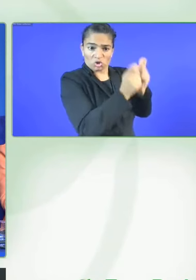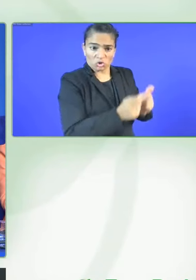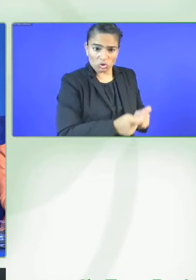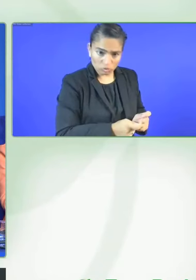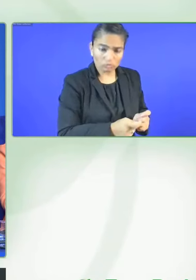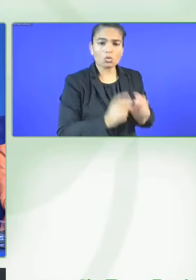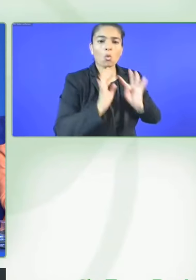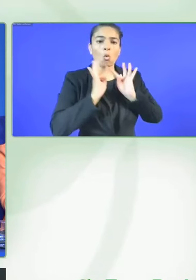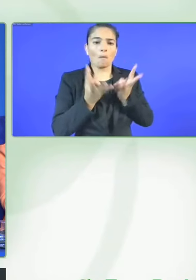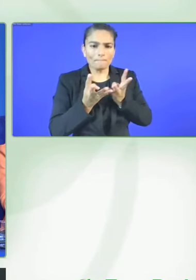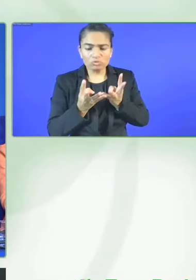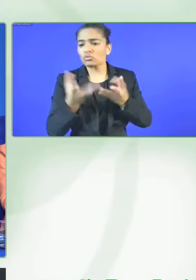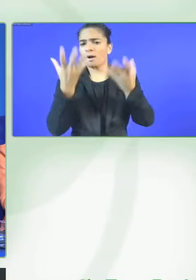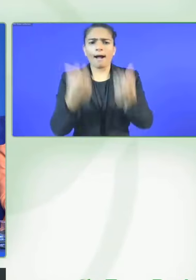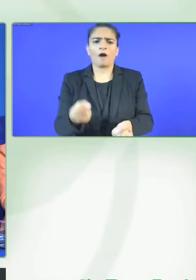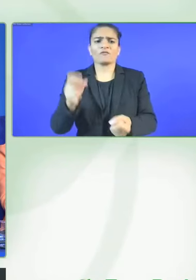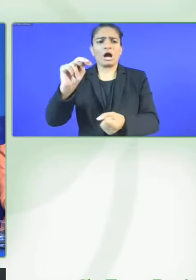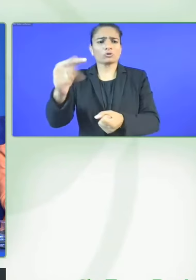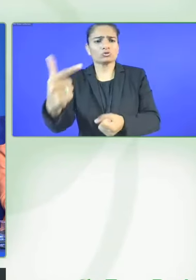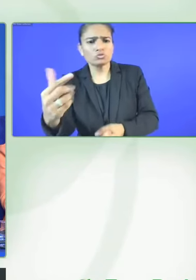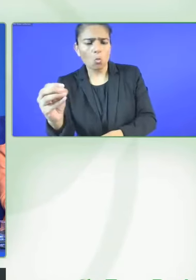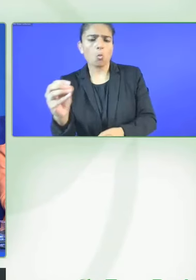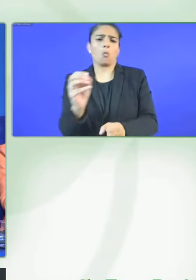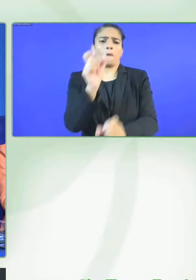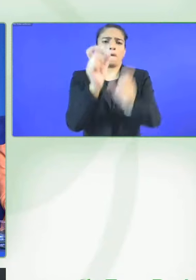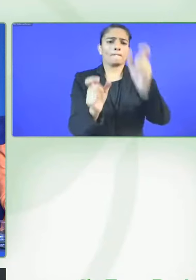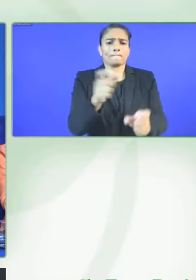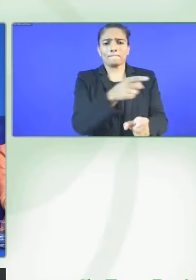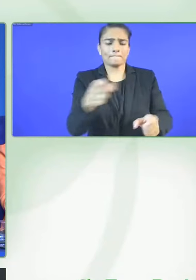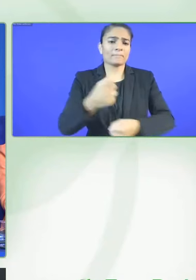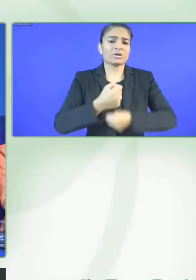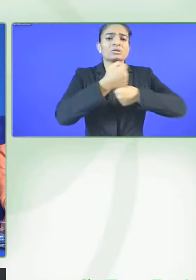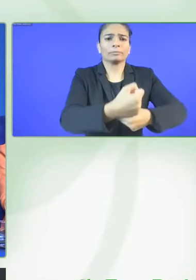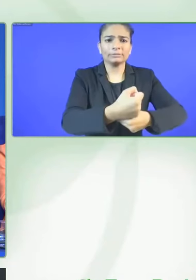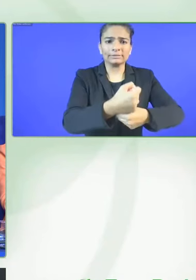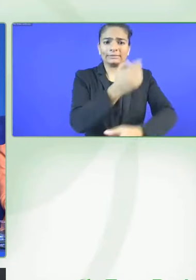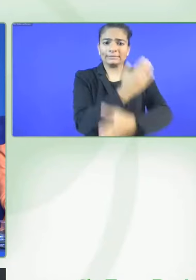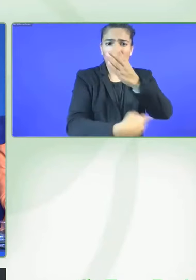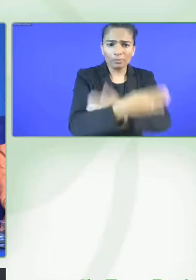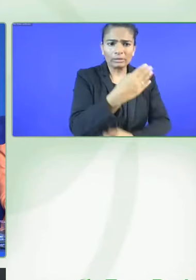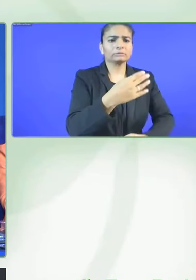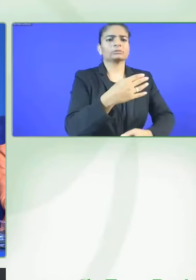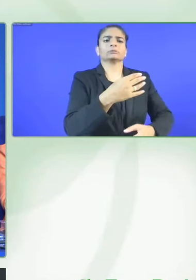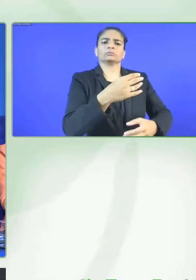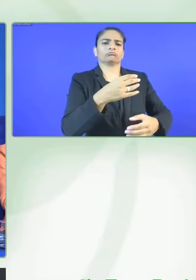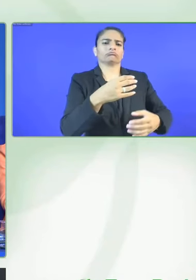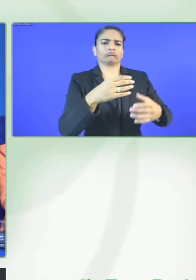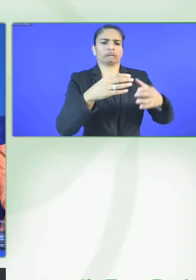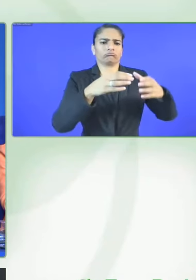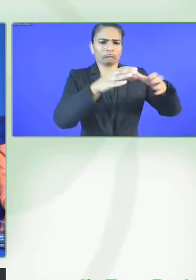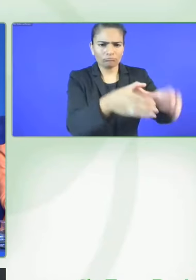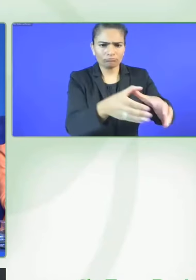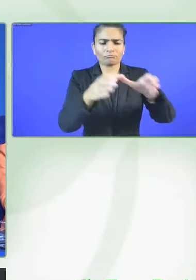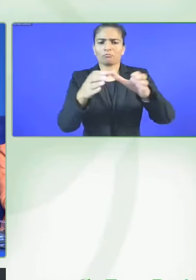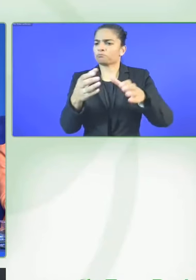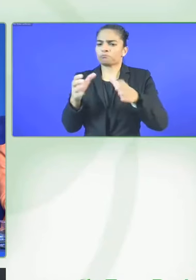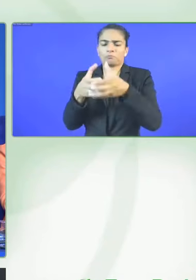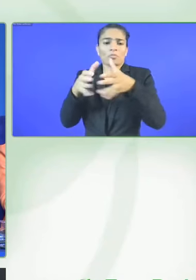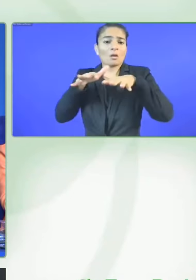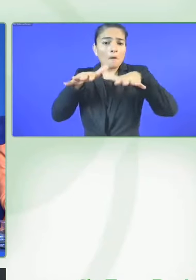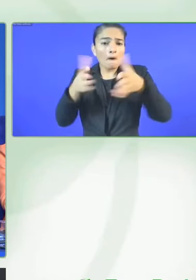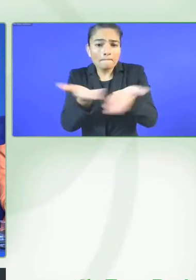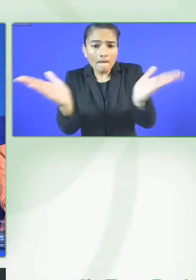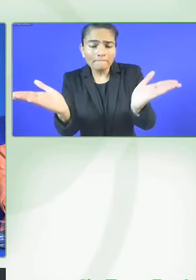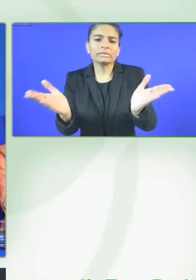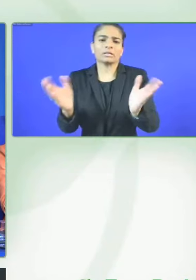internal preparatory measures for the commencement of this implementation of the new legislation, the Commission keeps working to